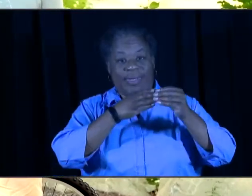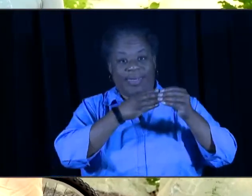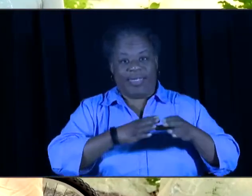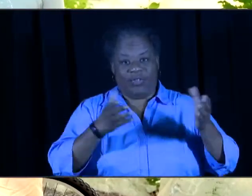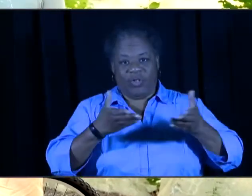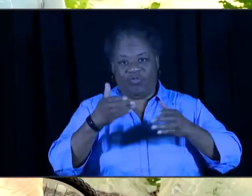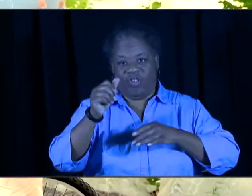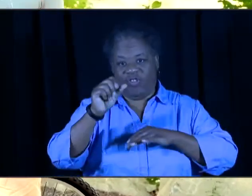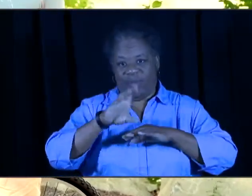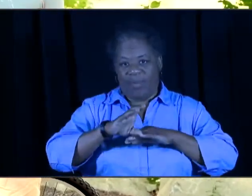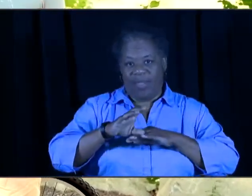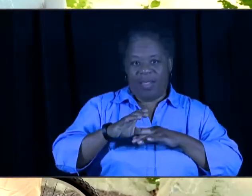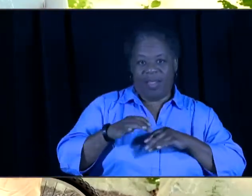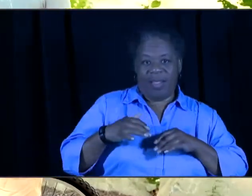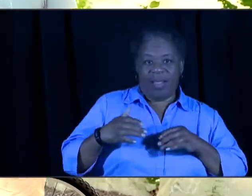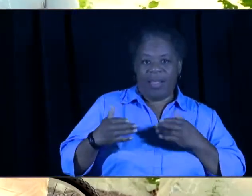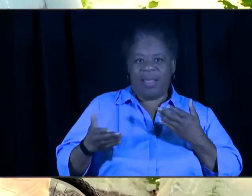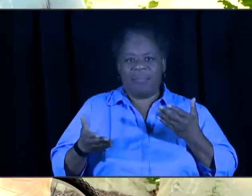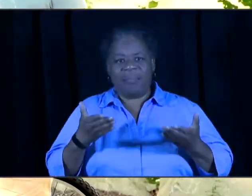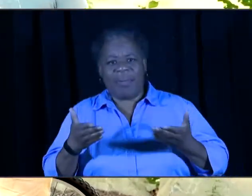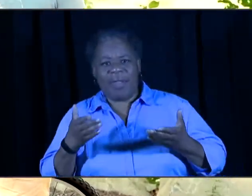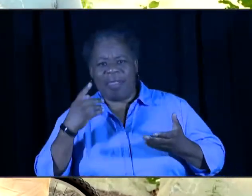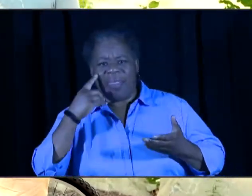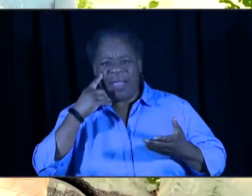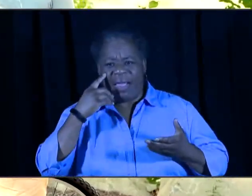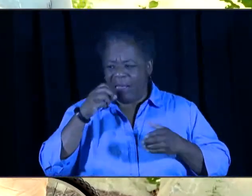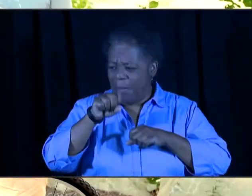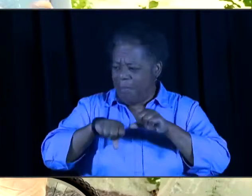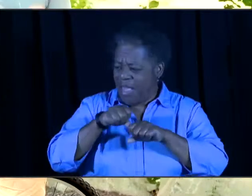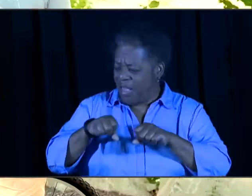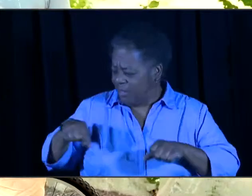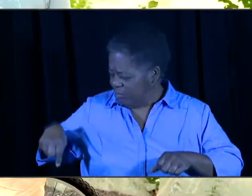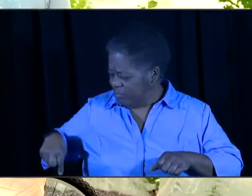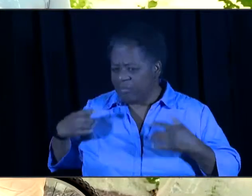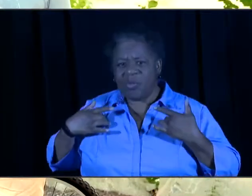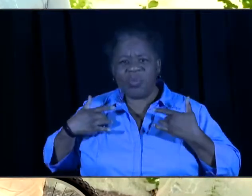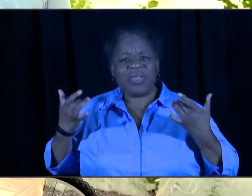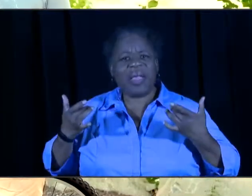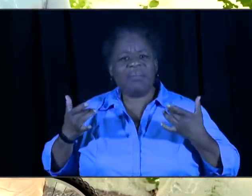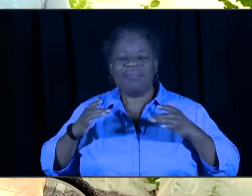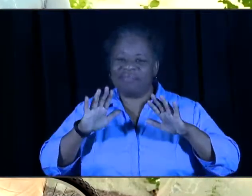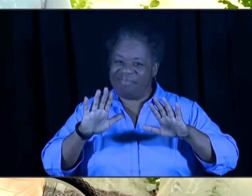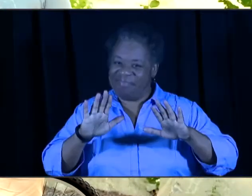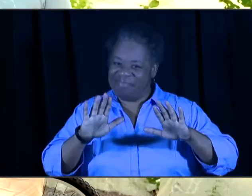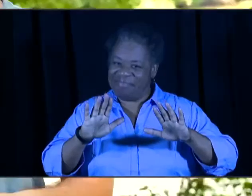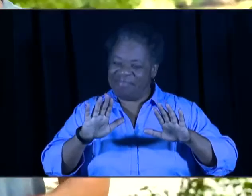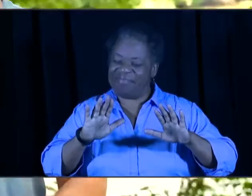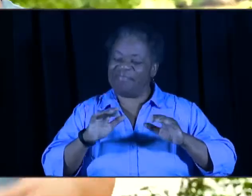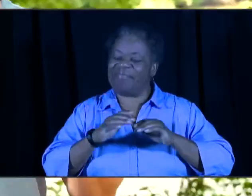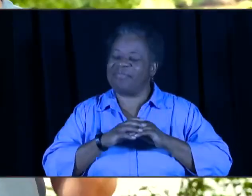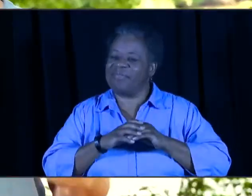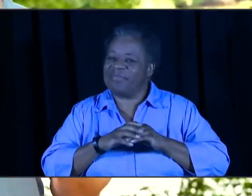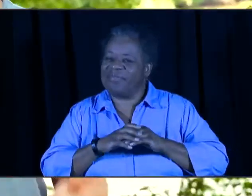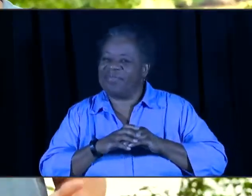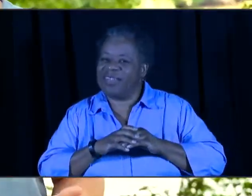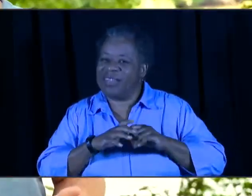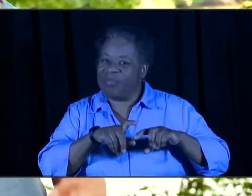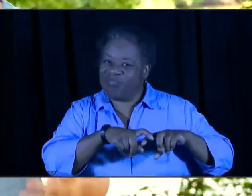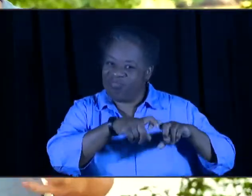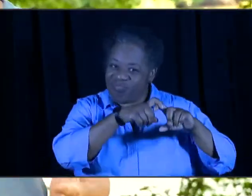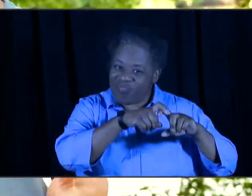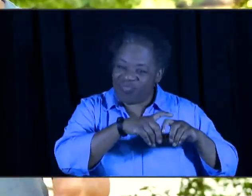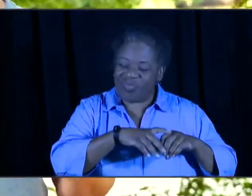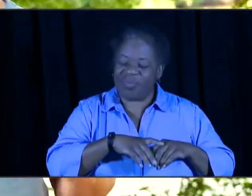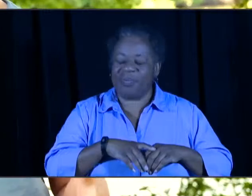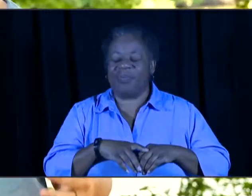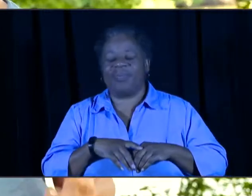questions about what I'm doing here, why there's a bike behind me, but don't worry, I'll get to them pretty quick. So before I get to that, I